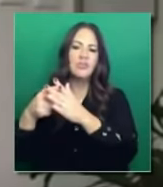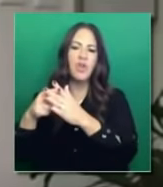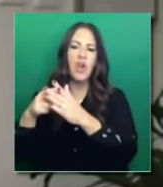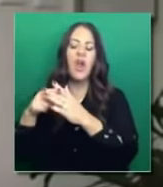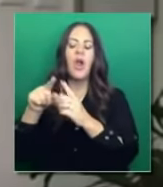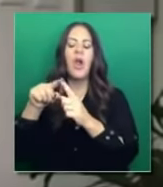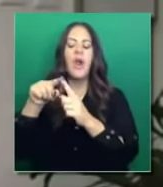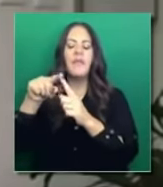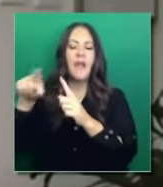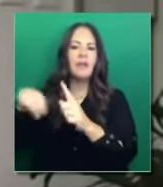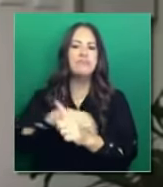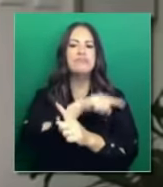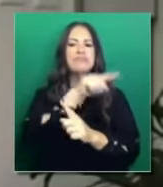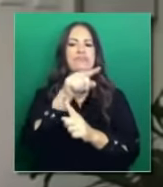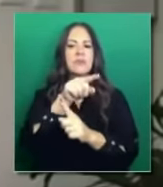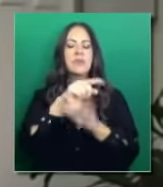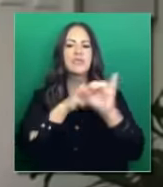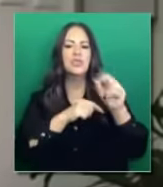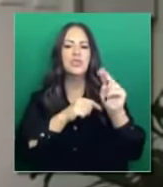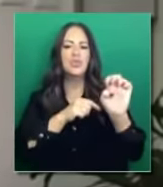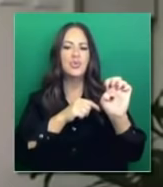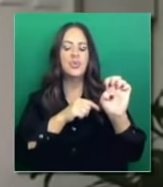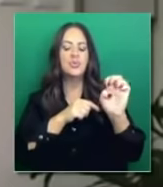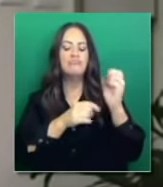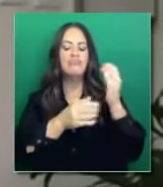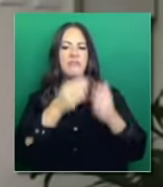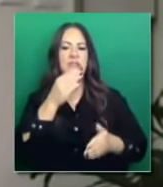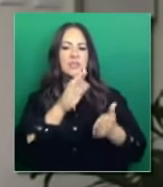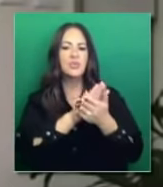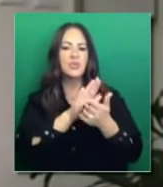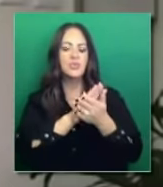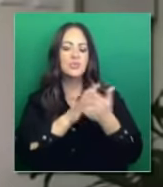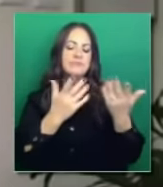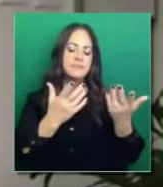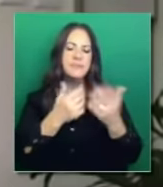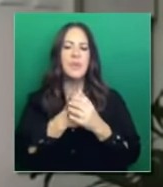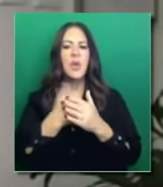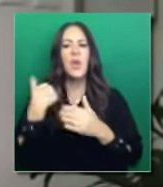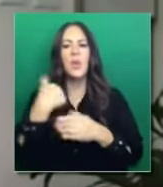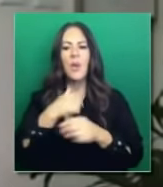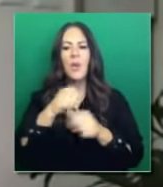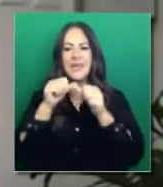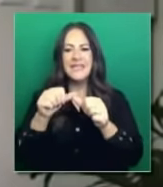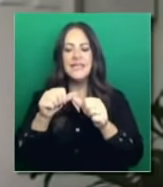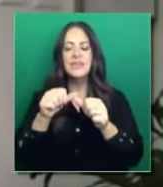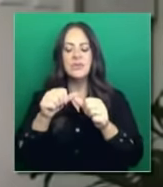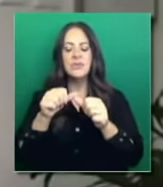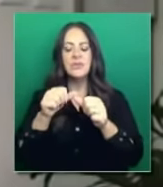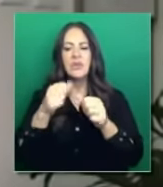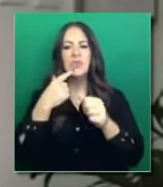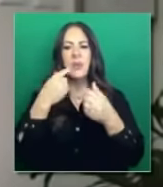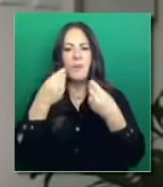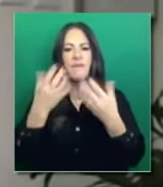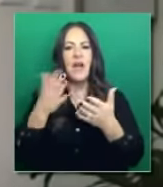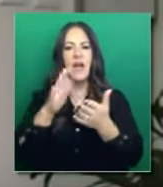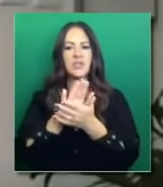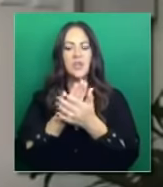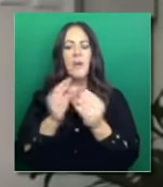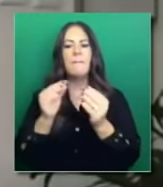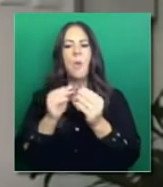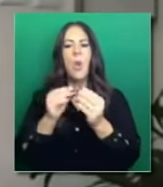But many districts want to and will be supported to continue to expand the school year to